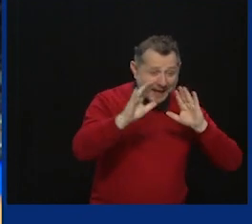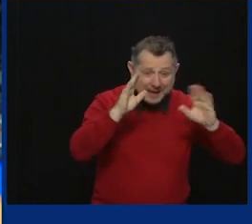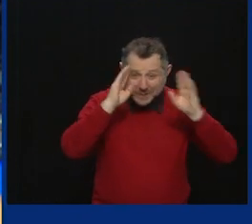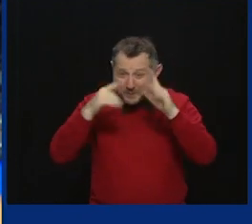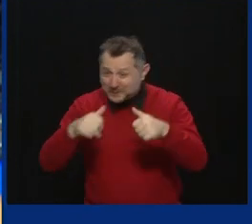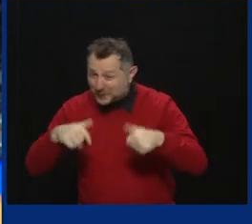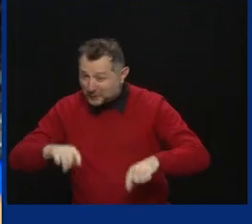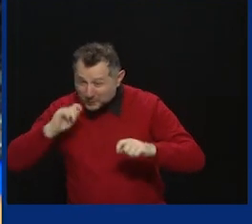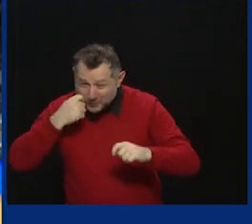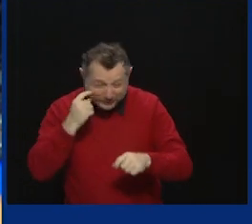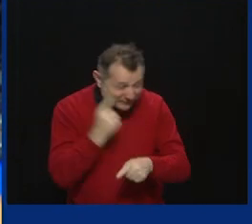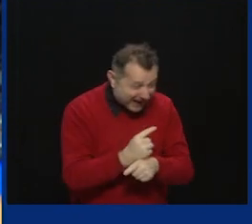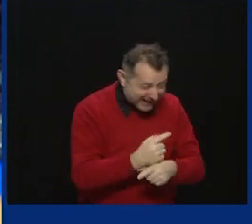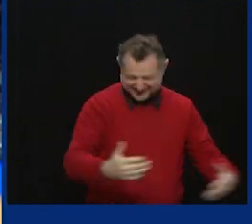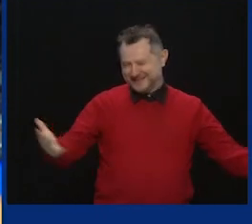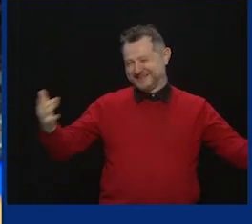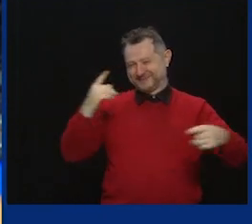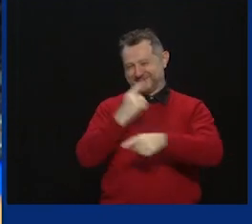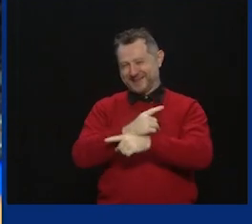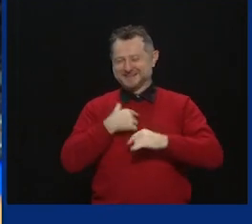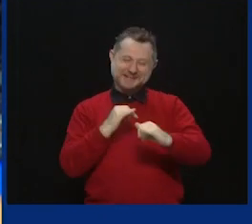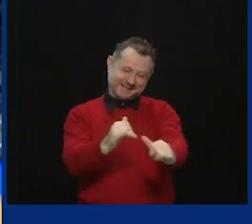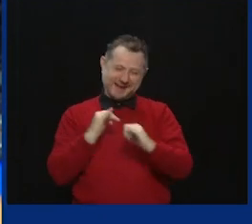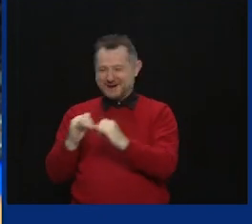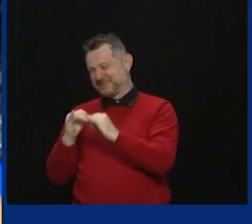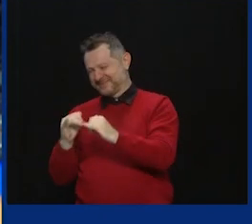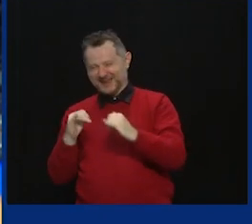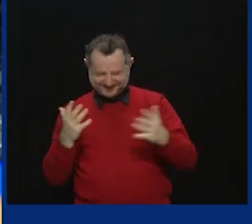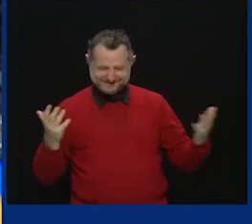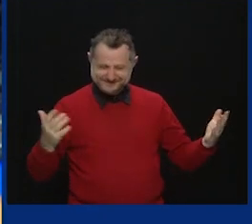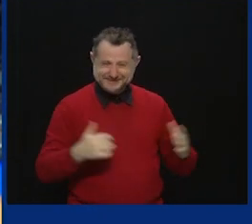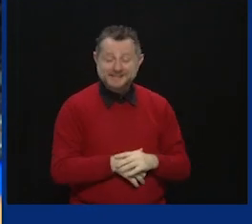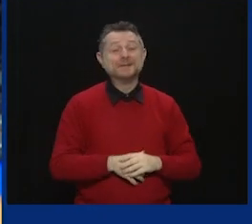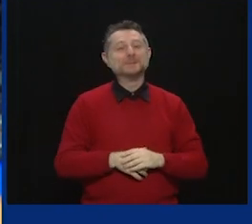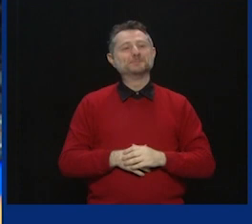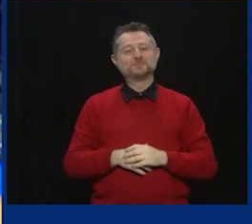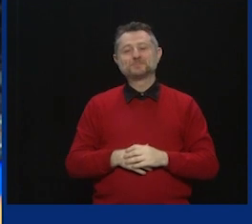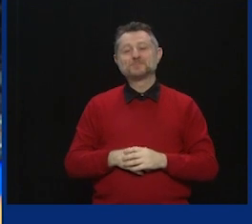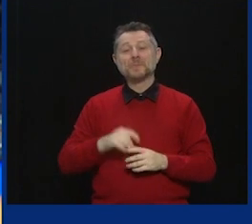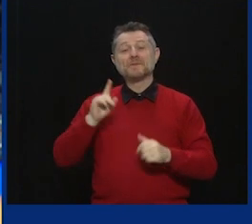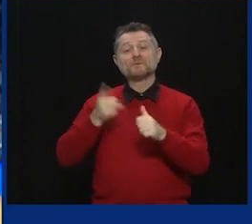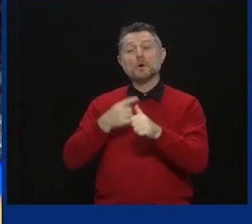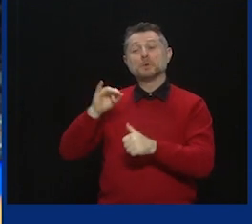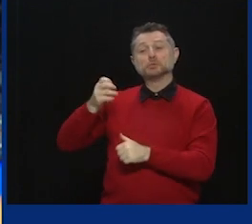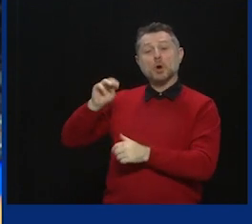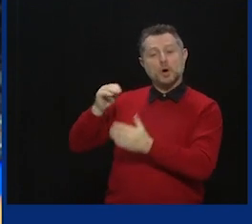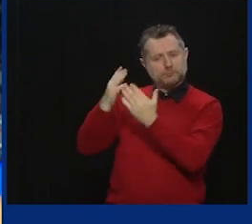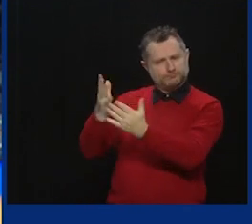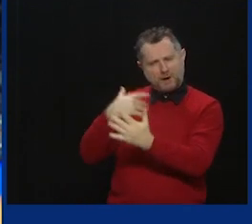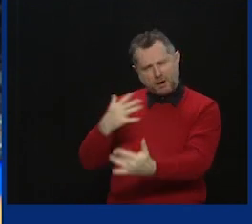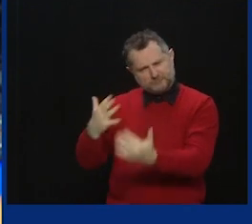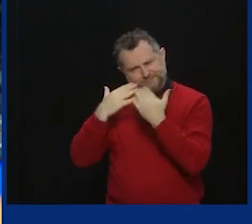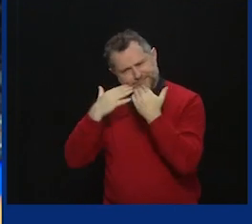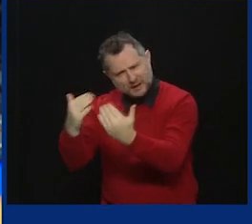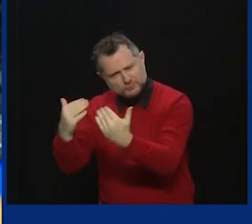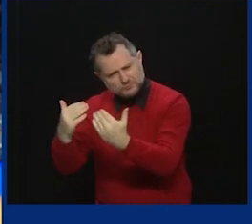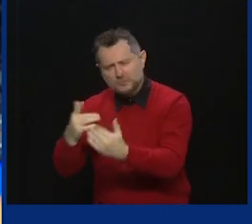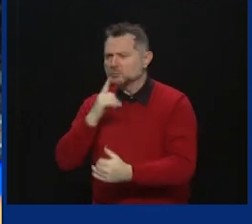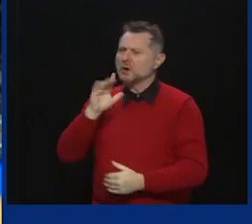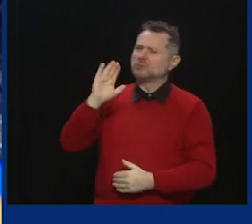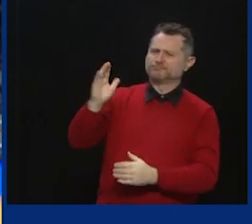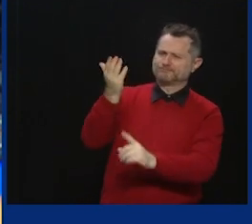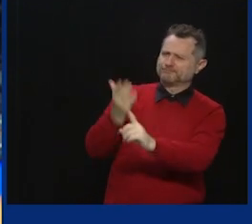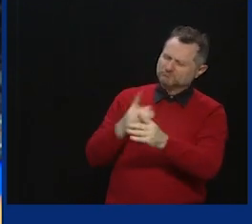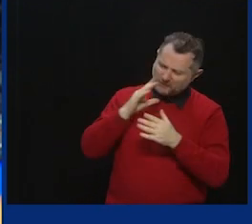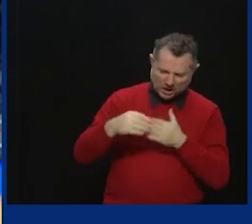it? Yeah, I thought so. John, first of all, John Abamandi, I want to thank you for your true leadership,